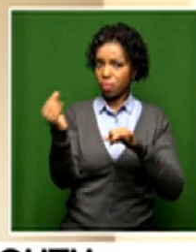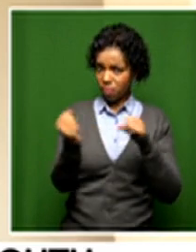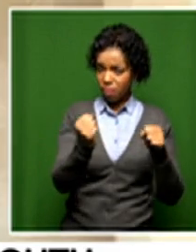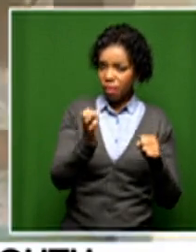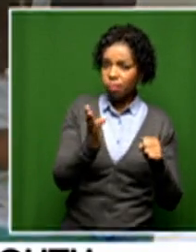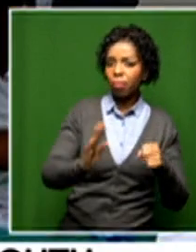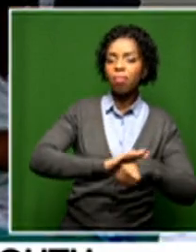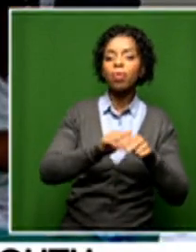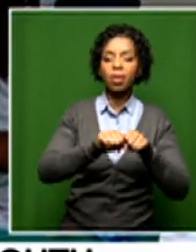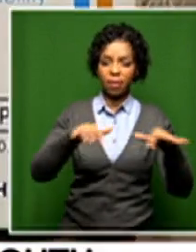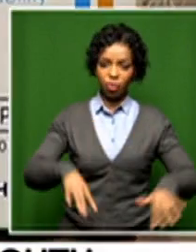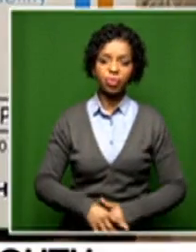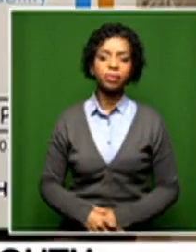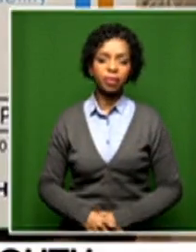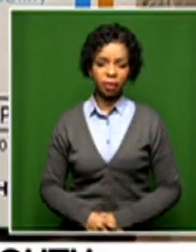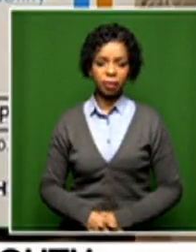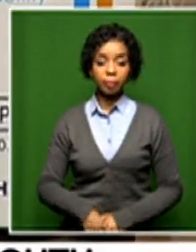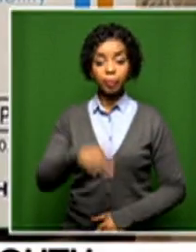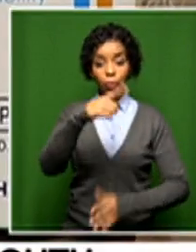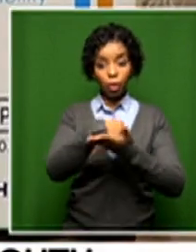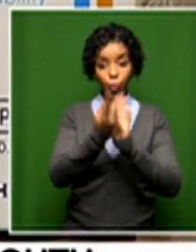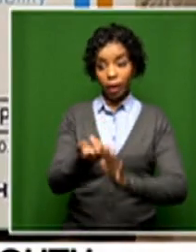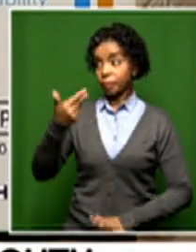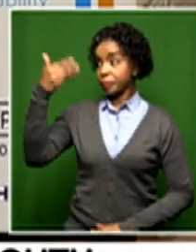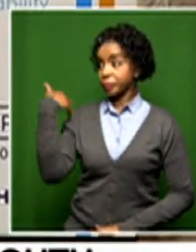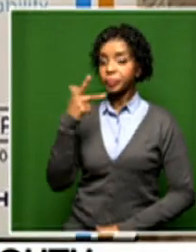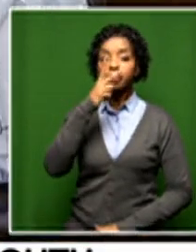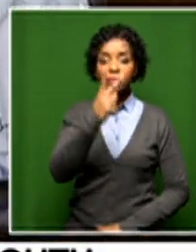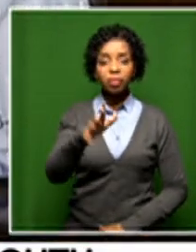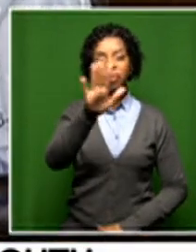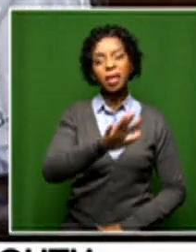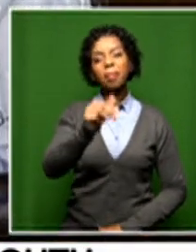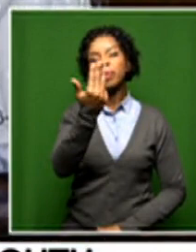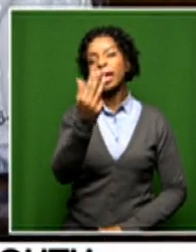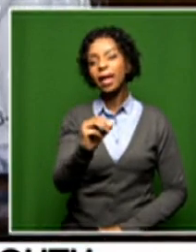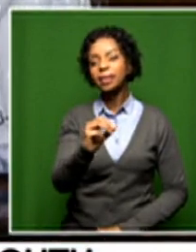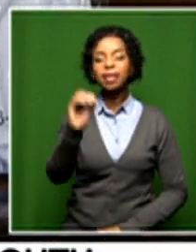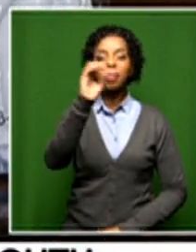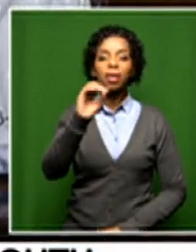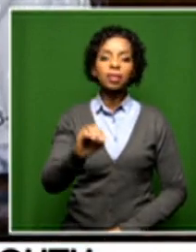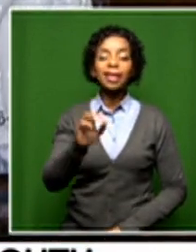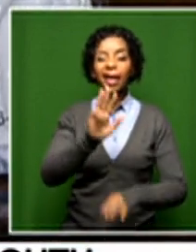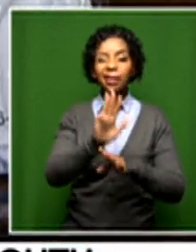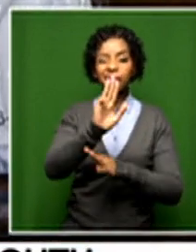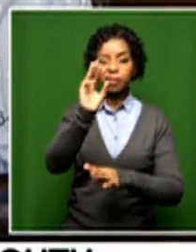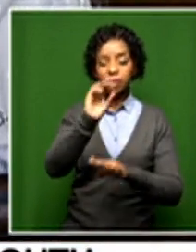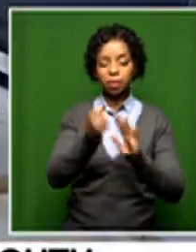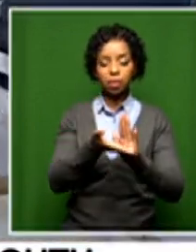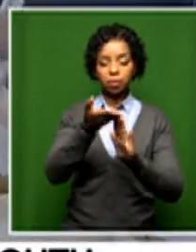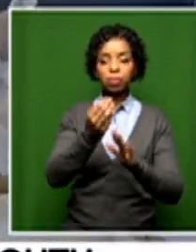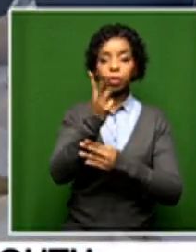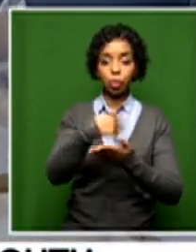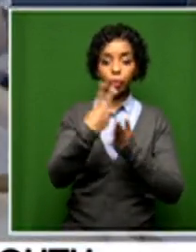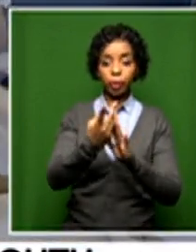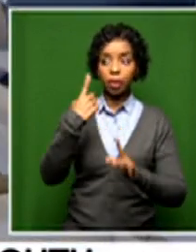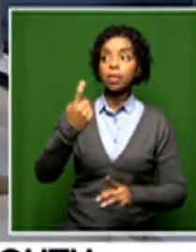seen in the past week, there's been a slight increase, about 19% increase. Although if you look at the 2 weeks, we're still much lower than where we